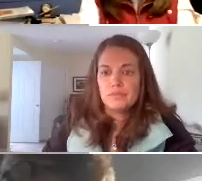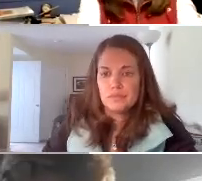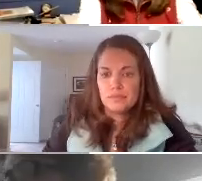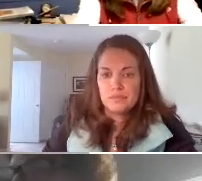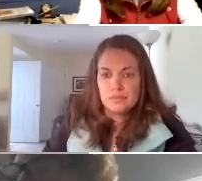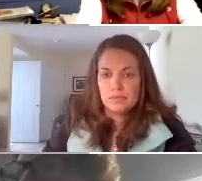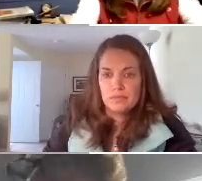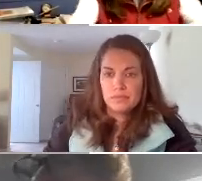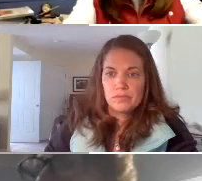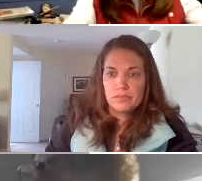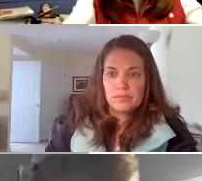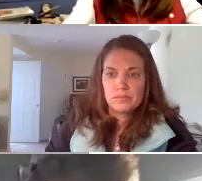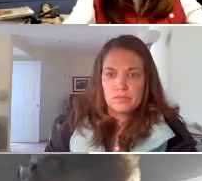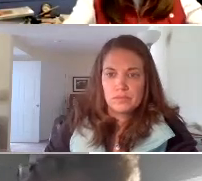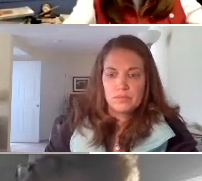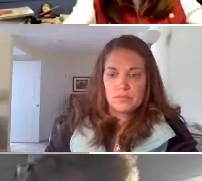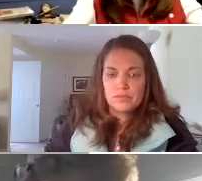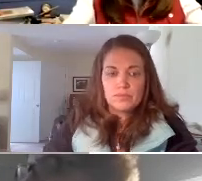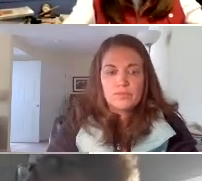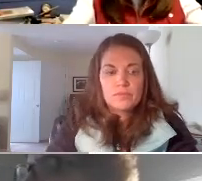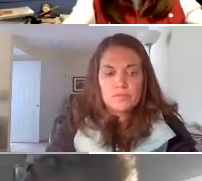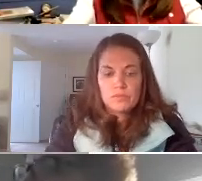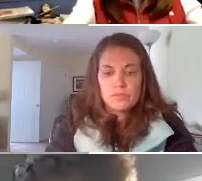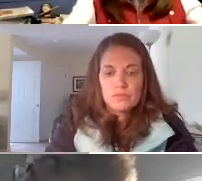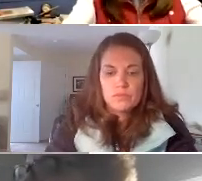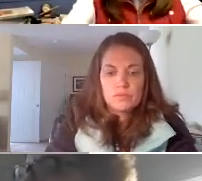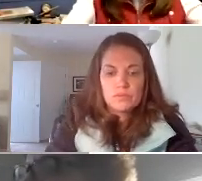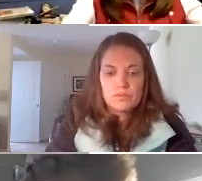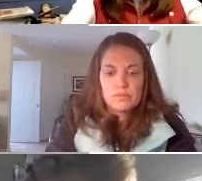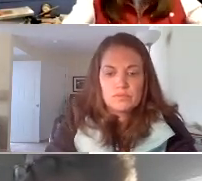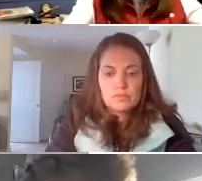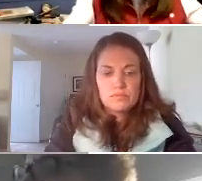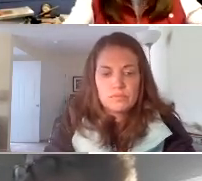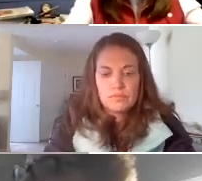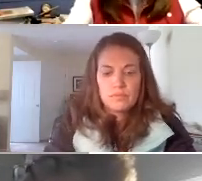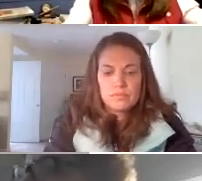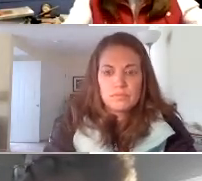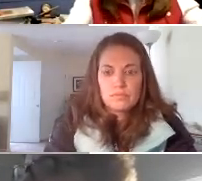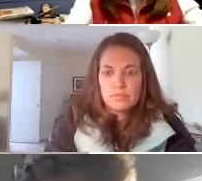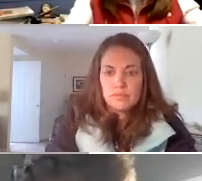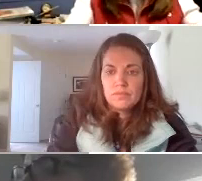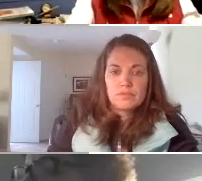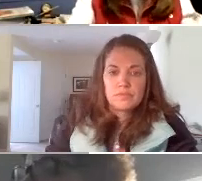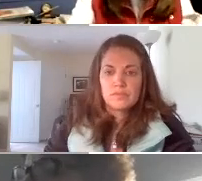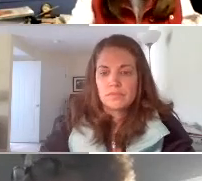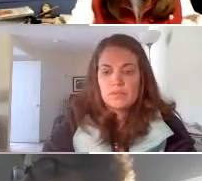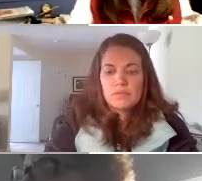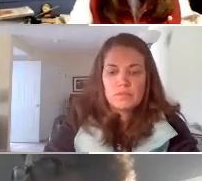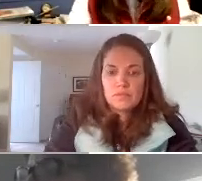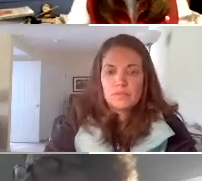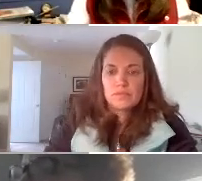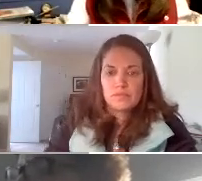be, 14 inches, maybe 12 inches, or closer to them. But